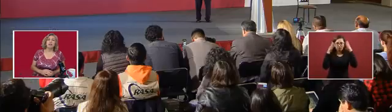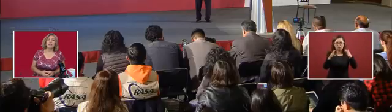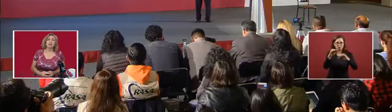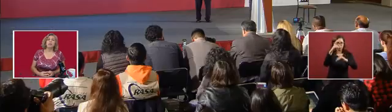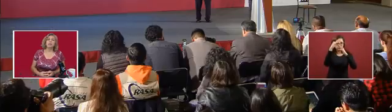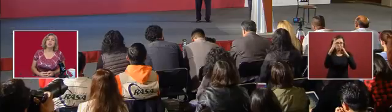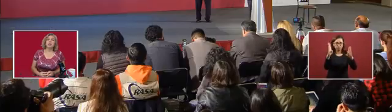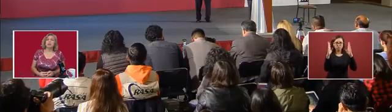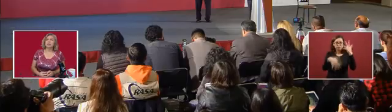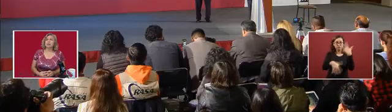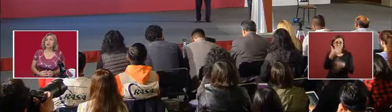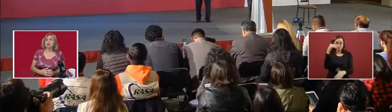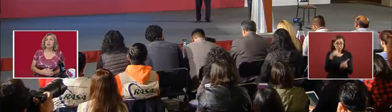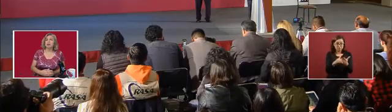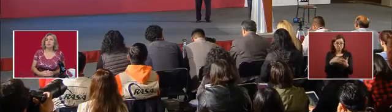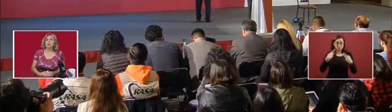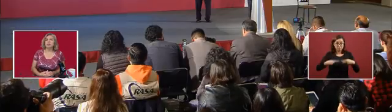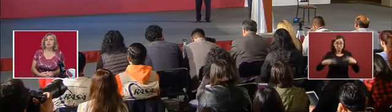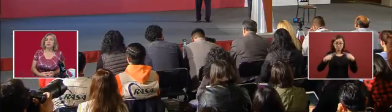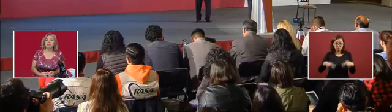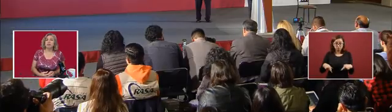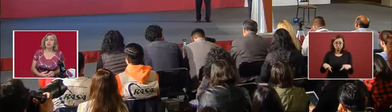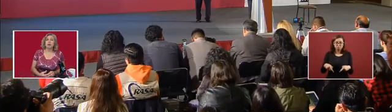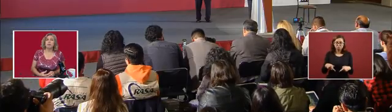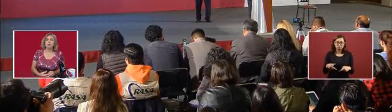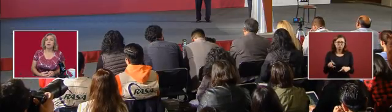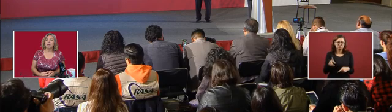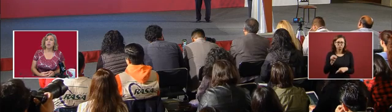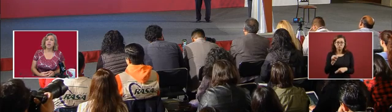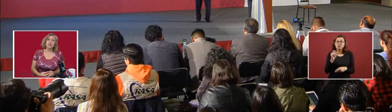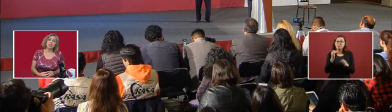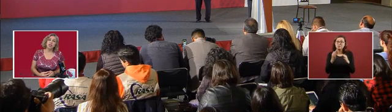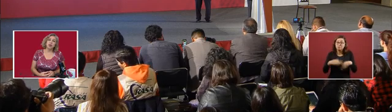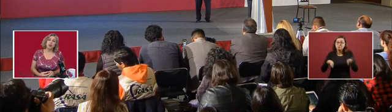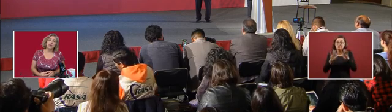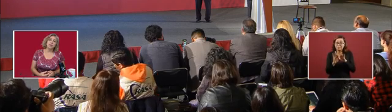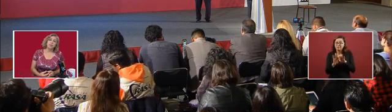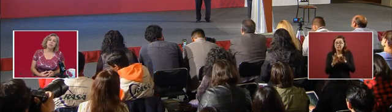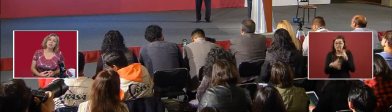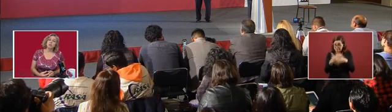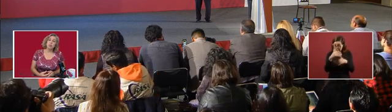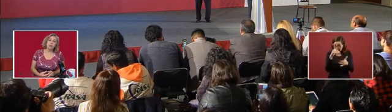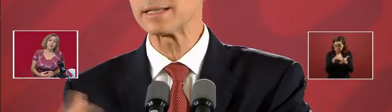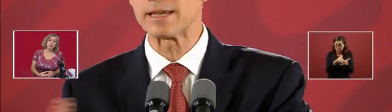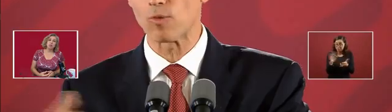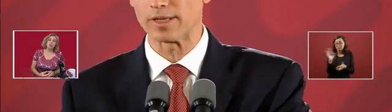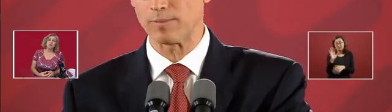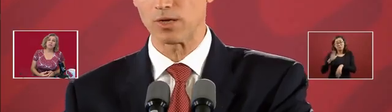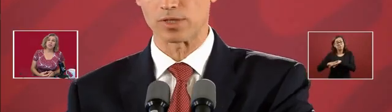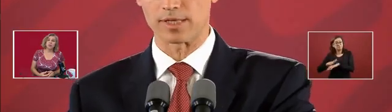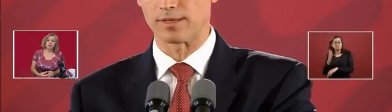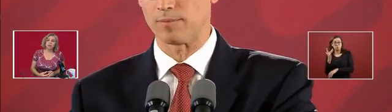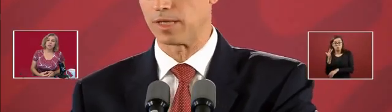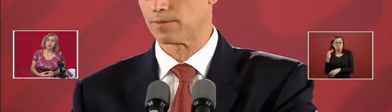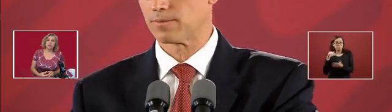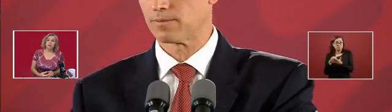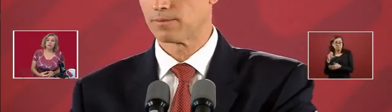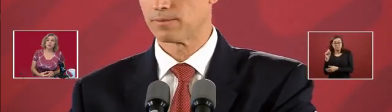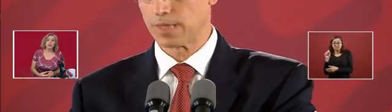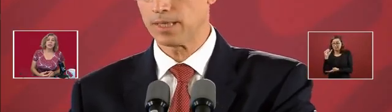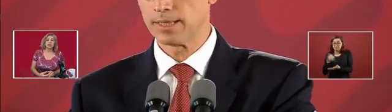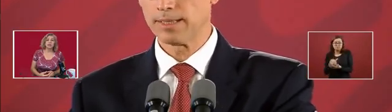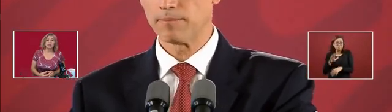the tendencies, where it's going, how it's propagating, where is it more dominant. We can't